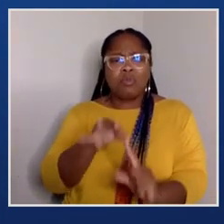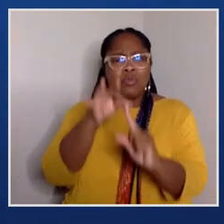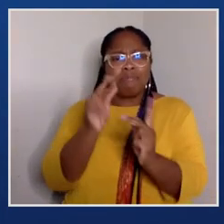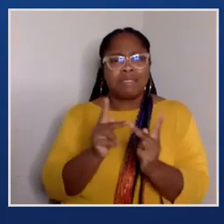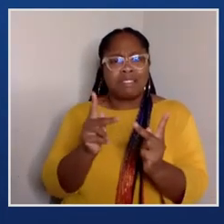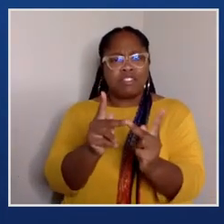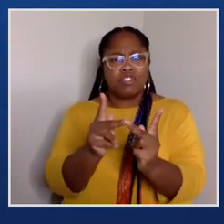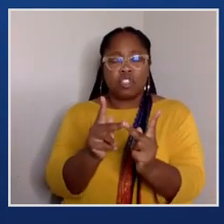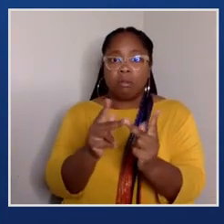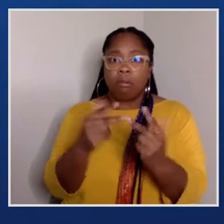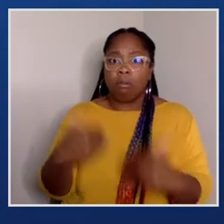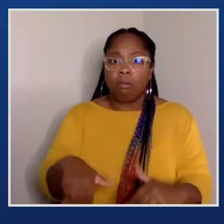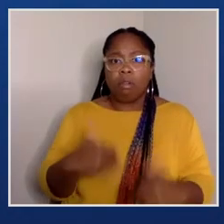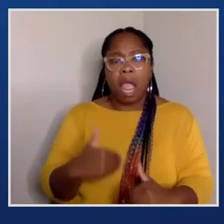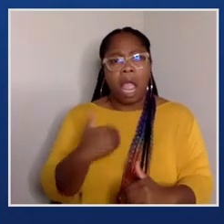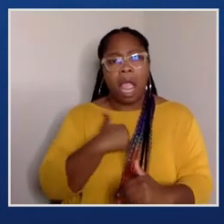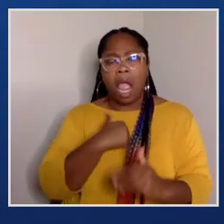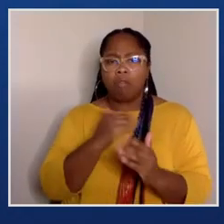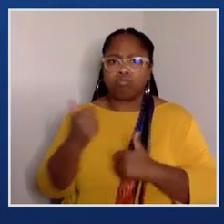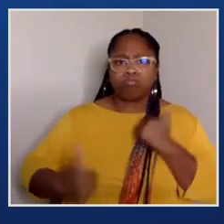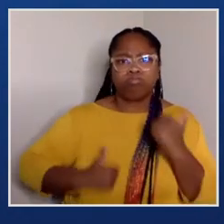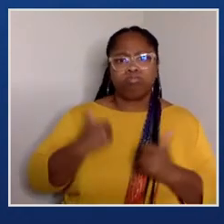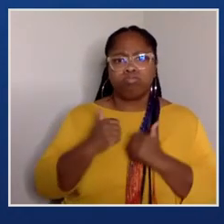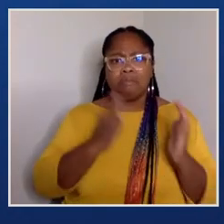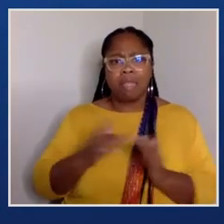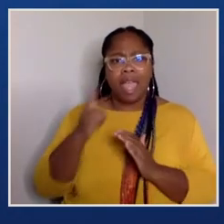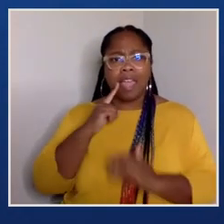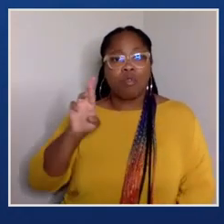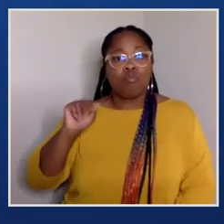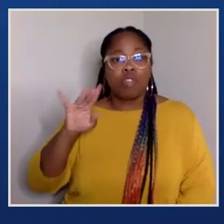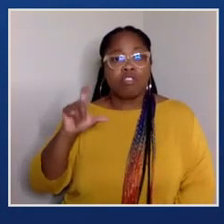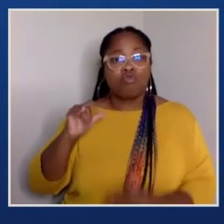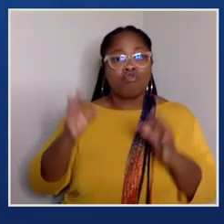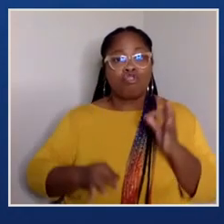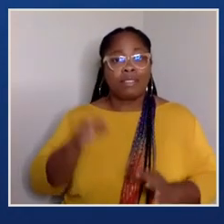ambitious plan for racial justice this country has ever seen.